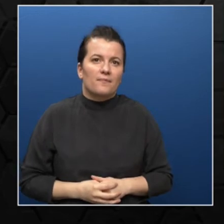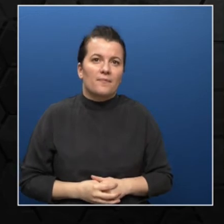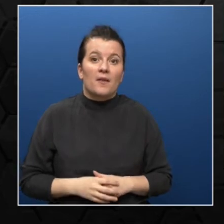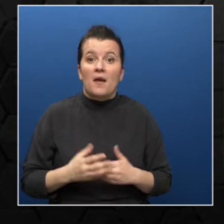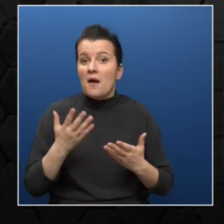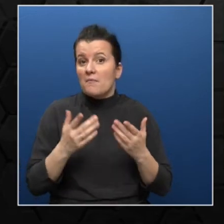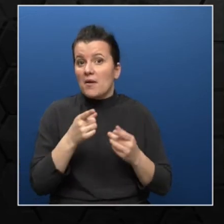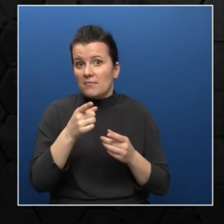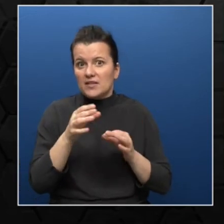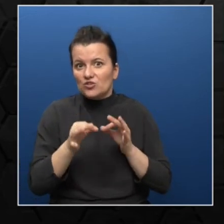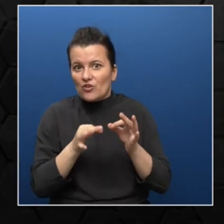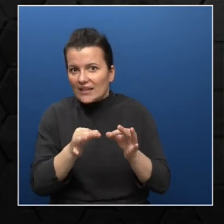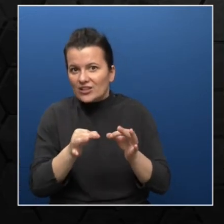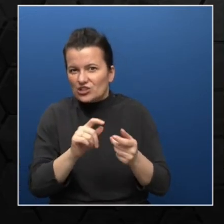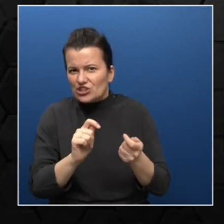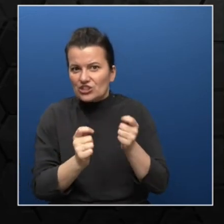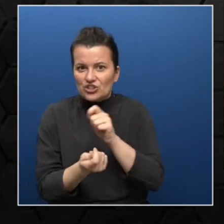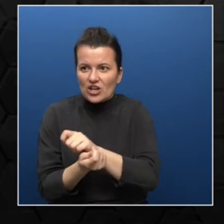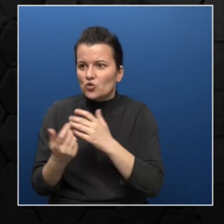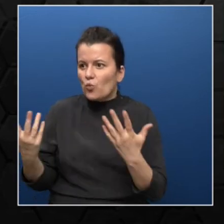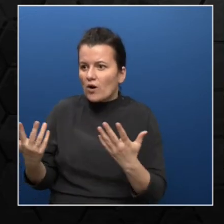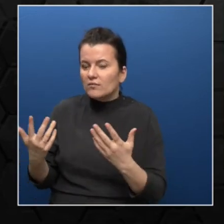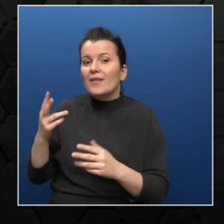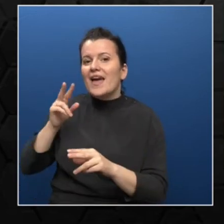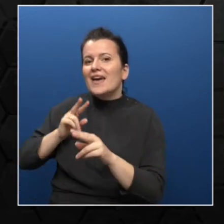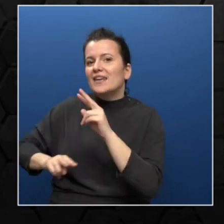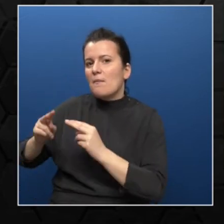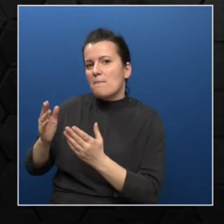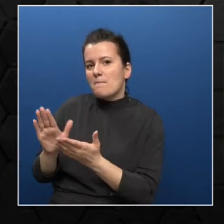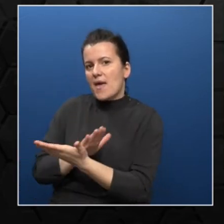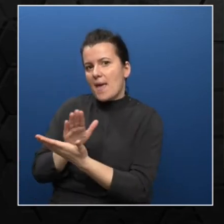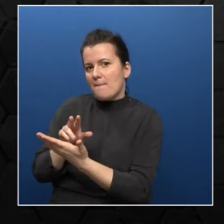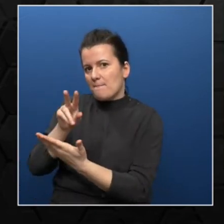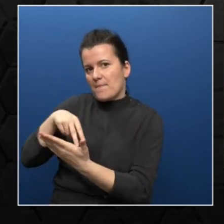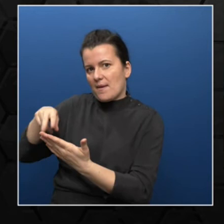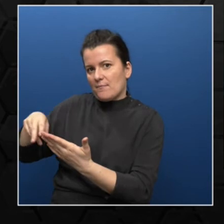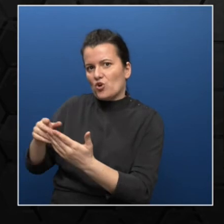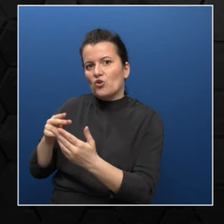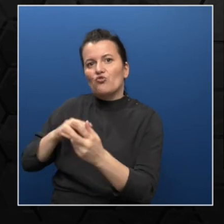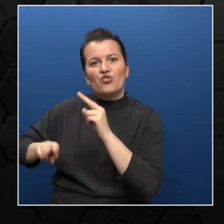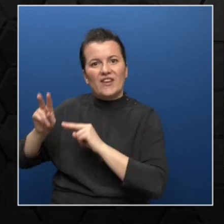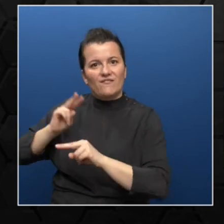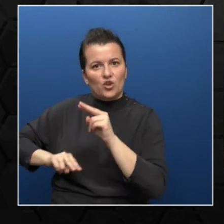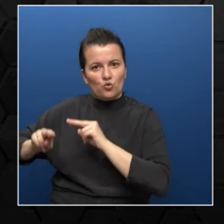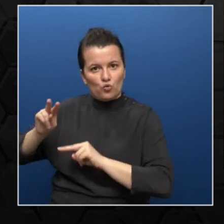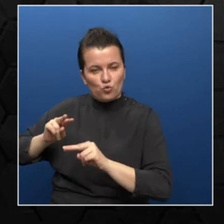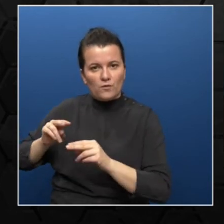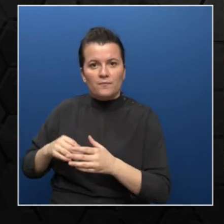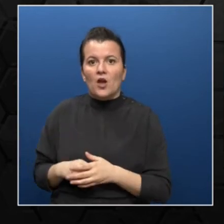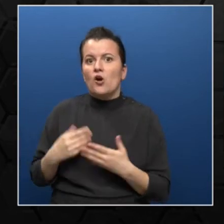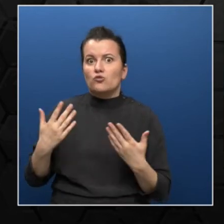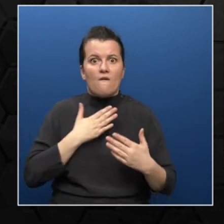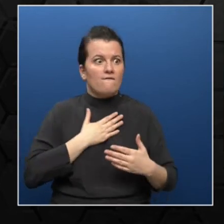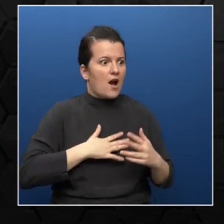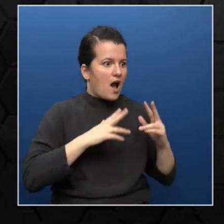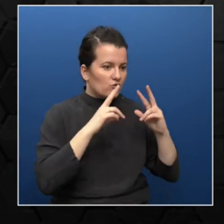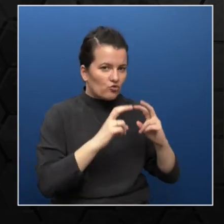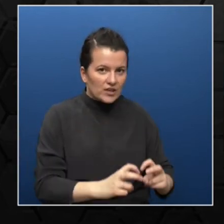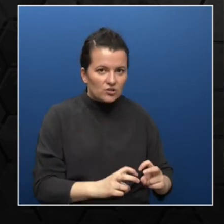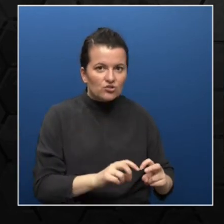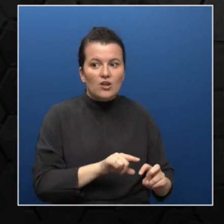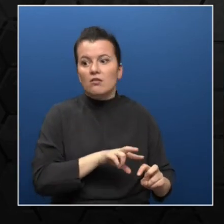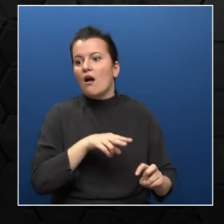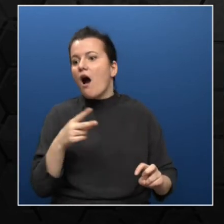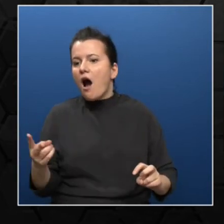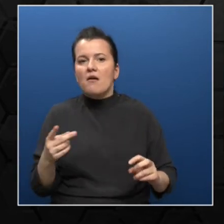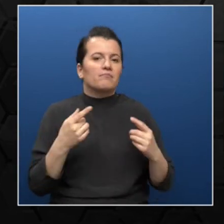started, which is a review paper, which is a good strategy to get started when you are into a research. Maybe when you are exploring different